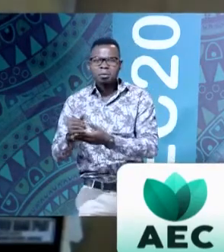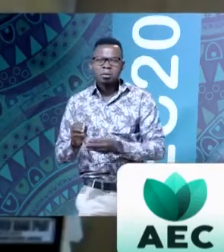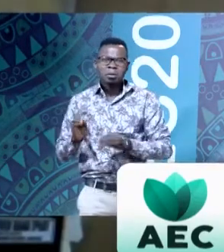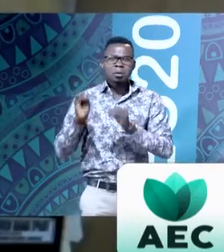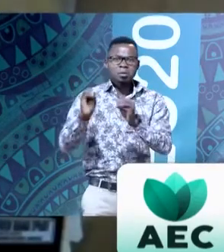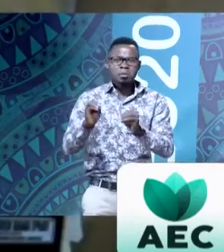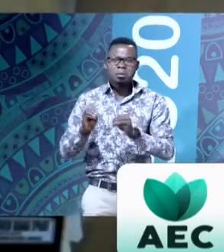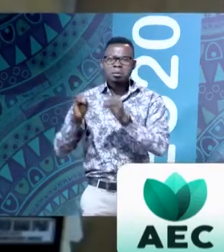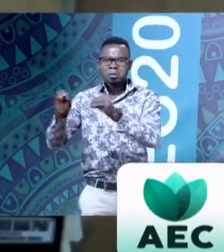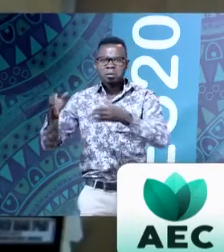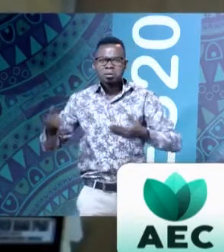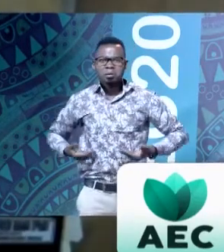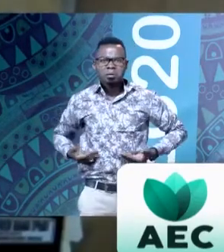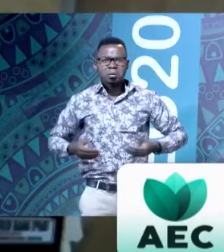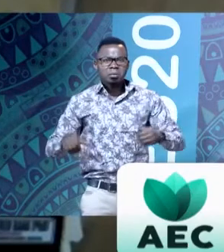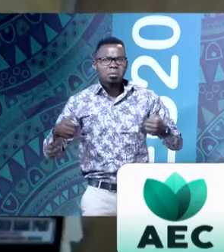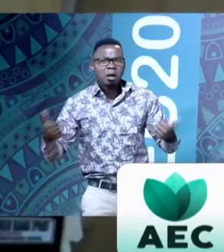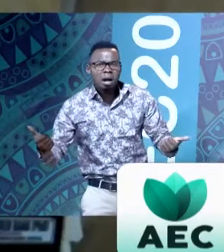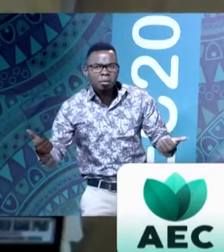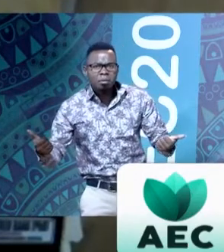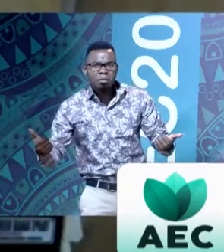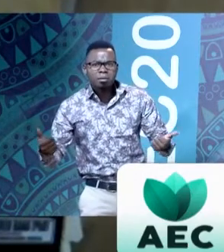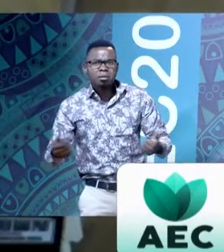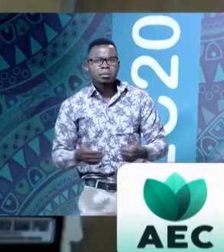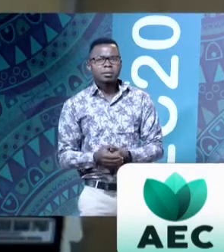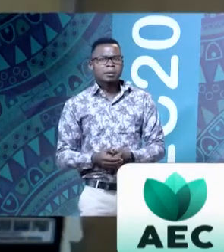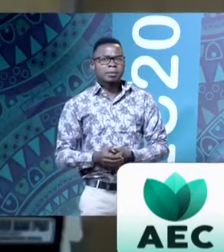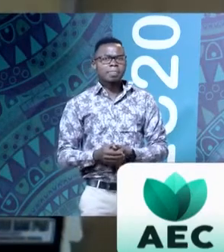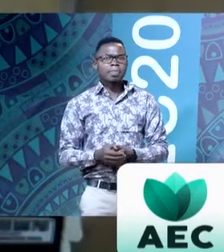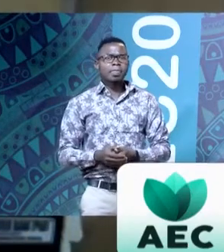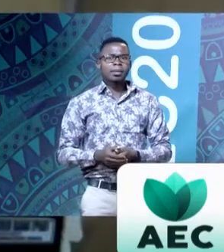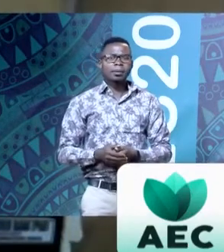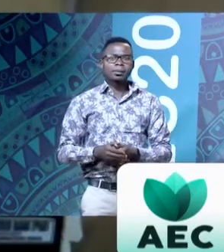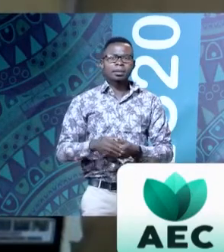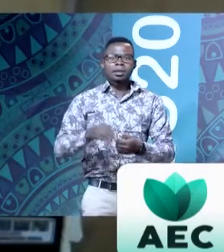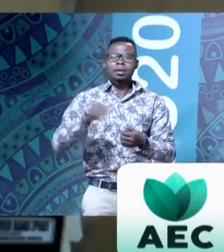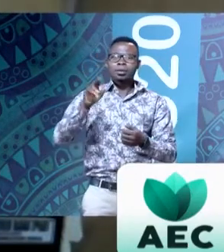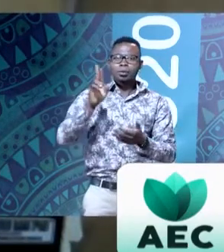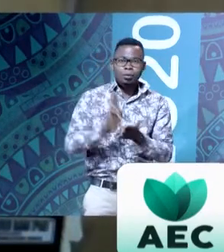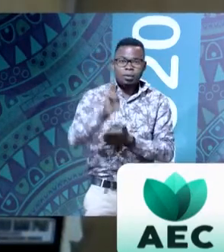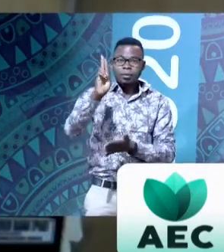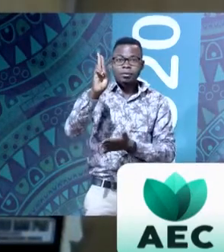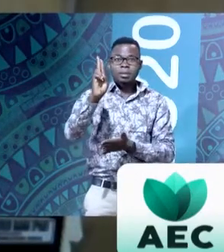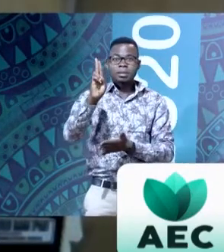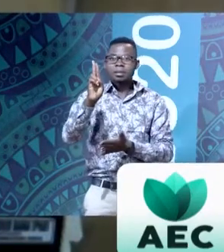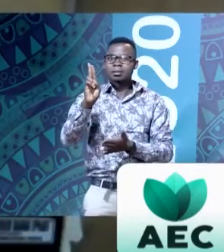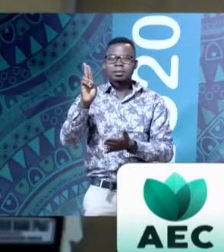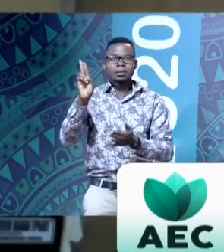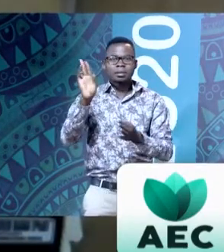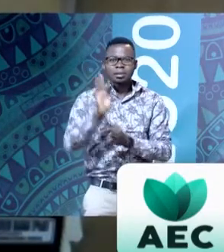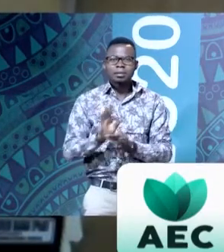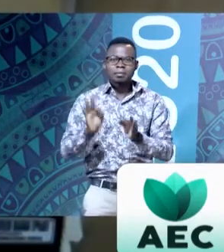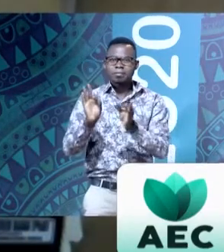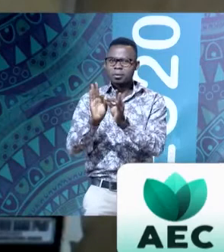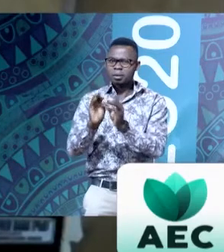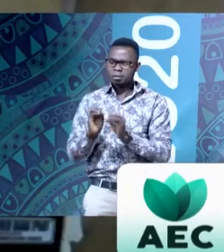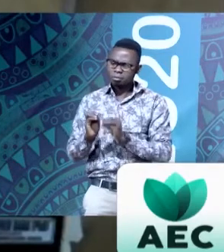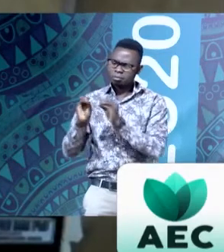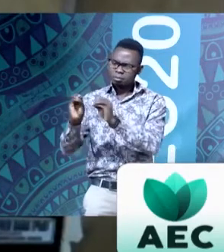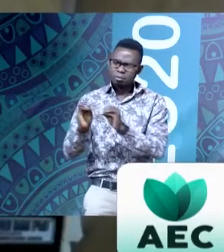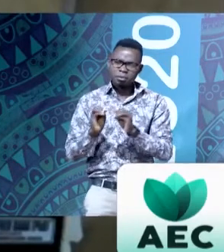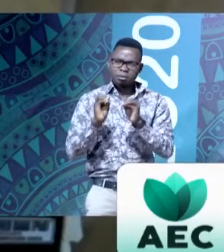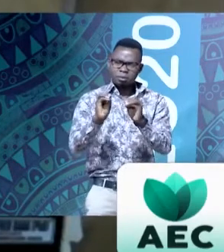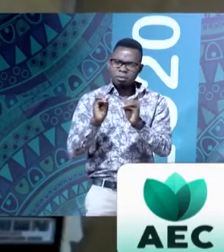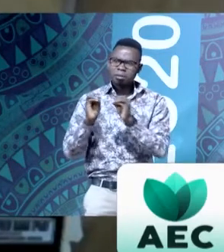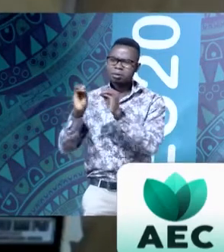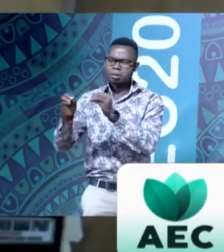youth? Actually, do the universities know what the future entails for the youth? Those are the challenges that